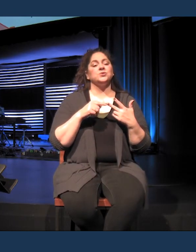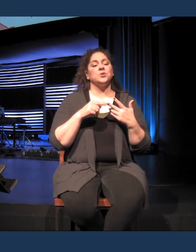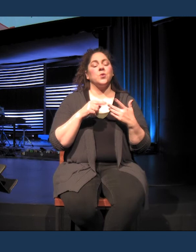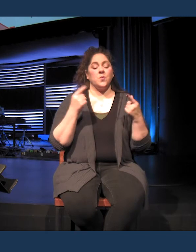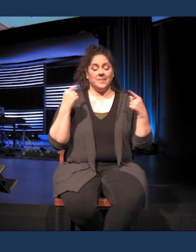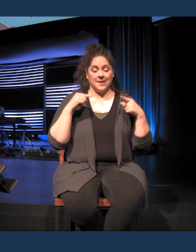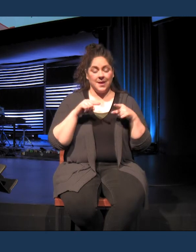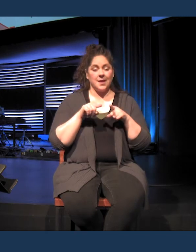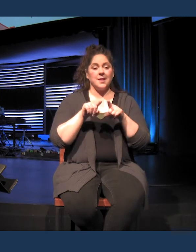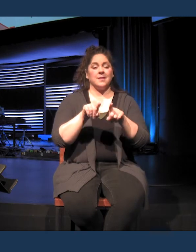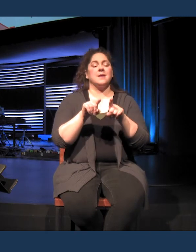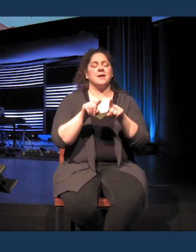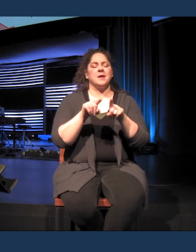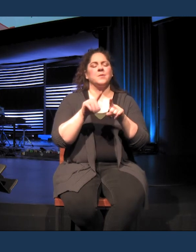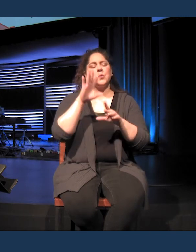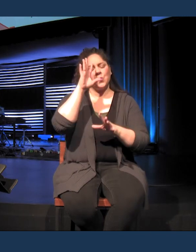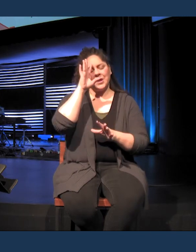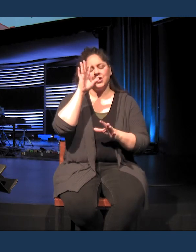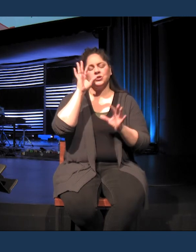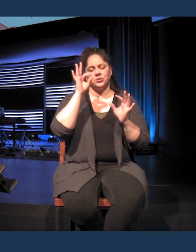determines assignment.